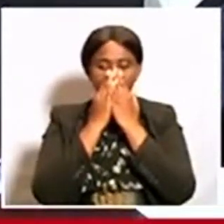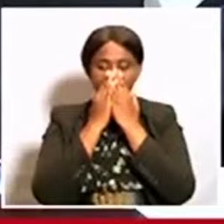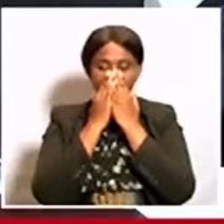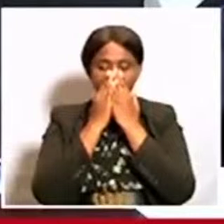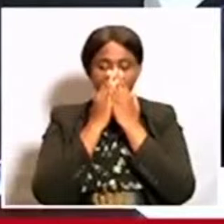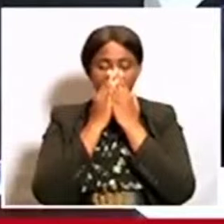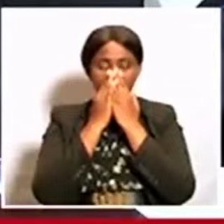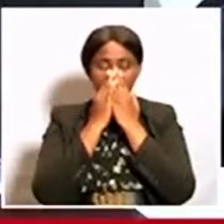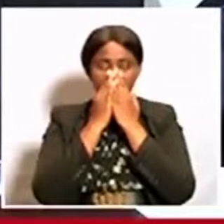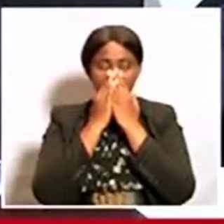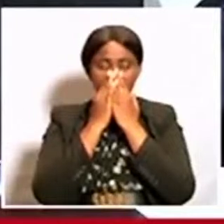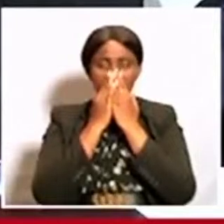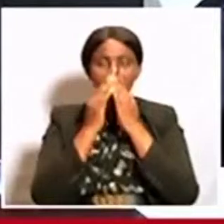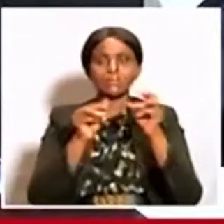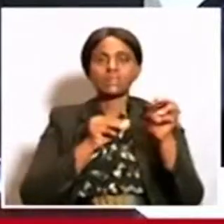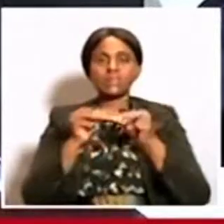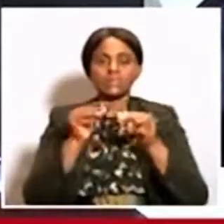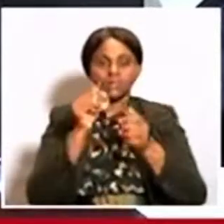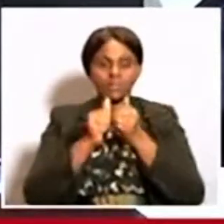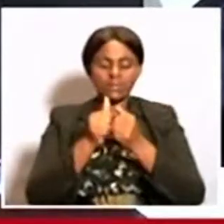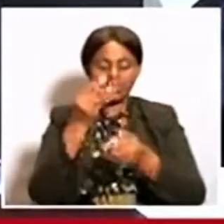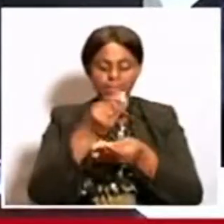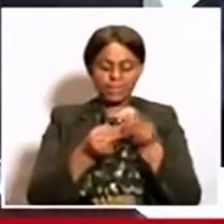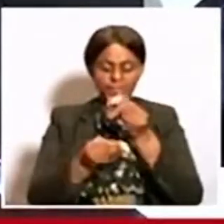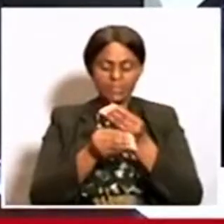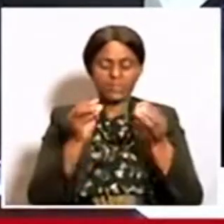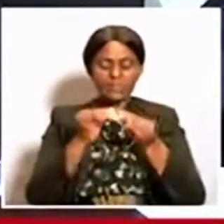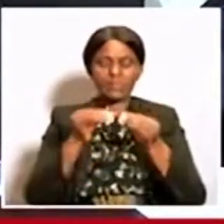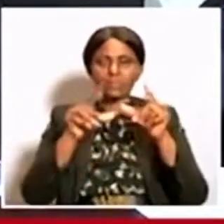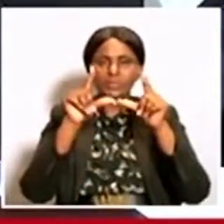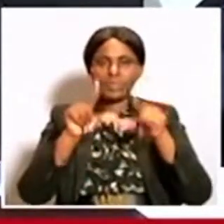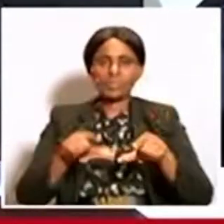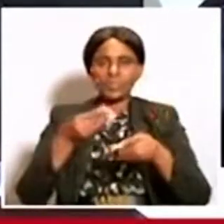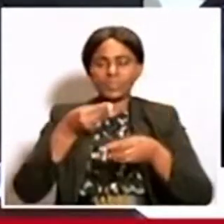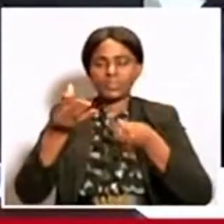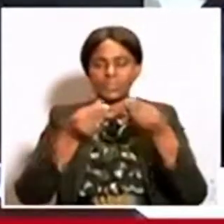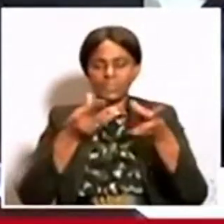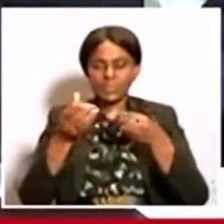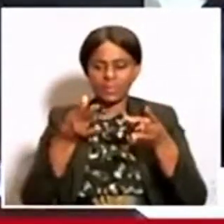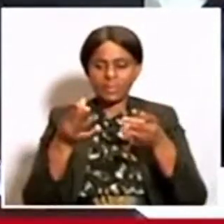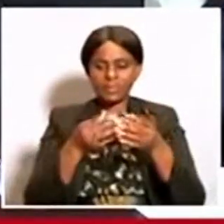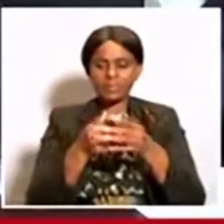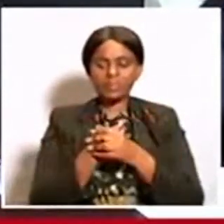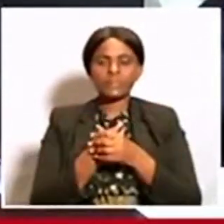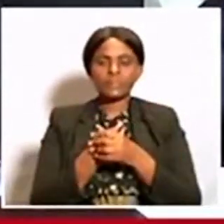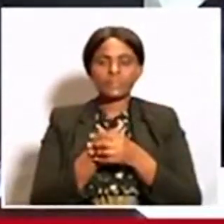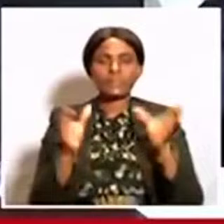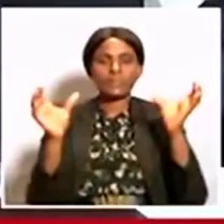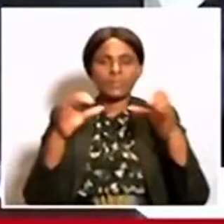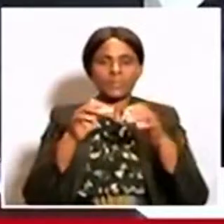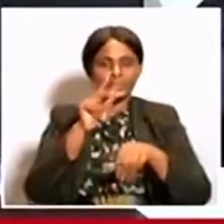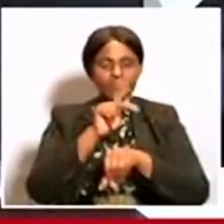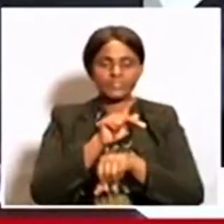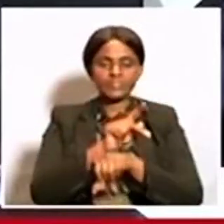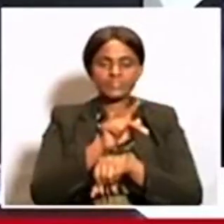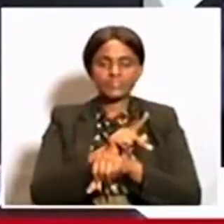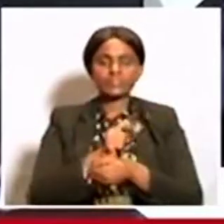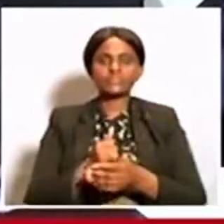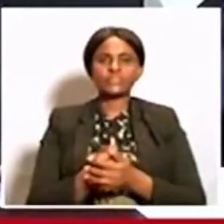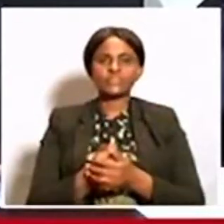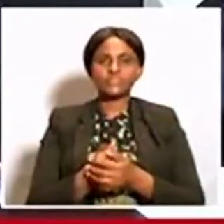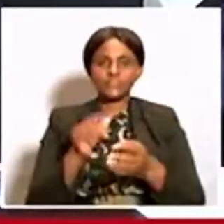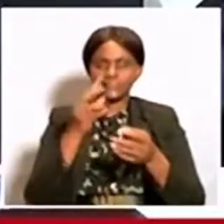the procurement processes, which contributed to the low expenditure on community projects.